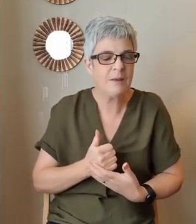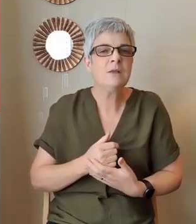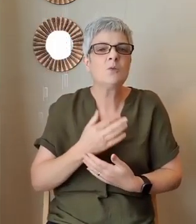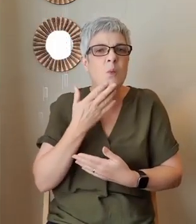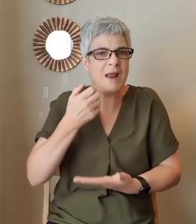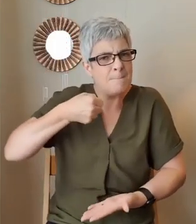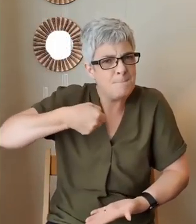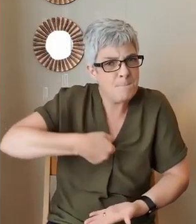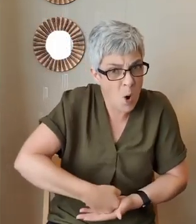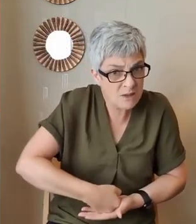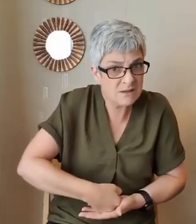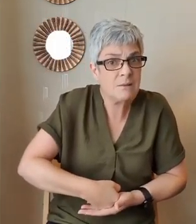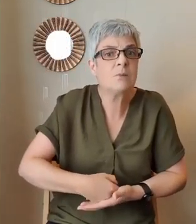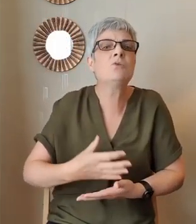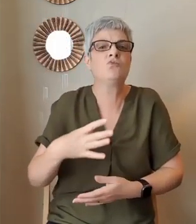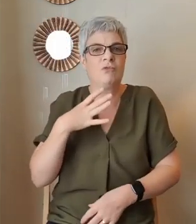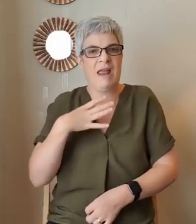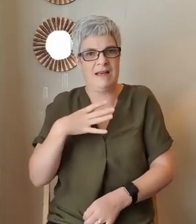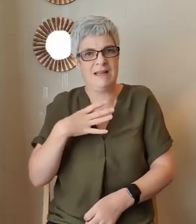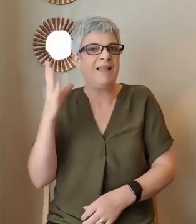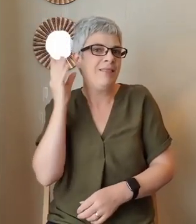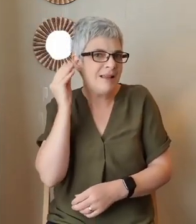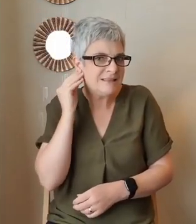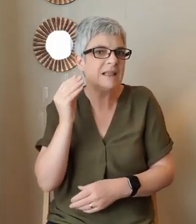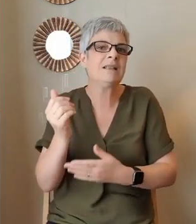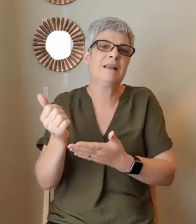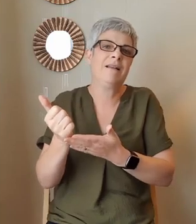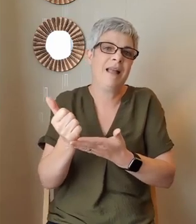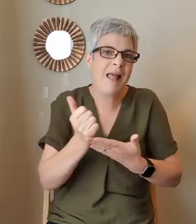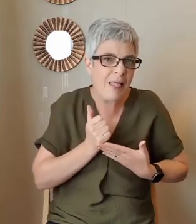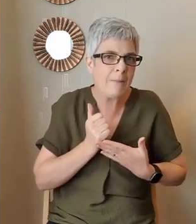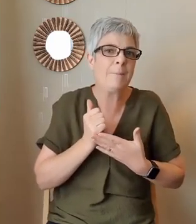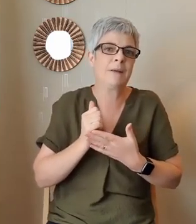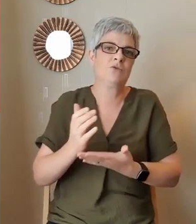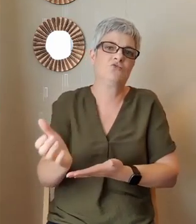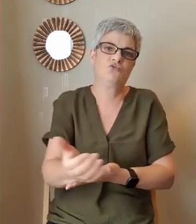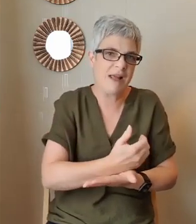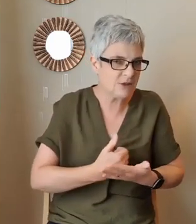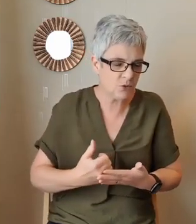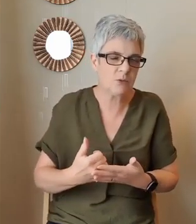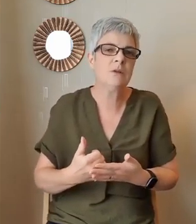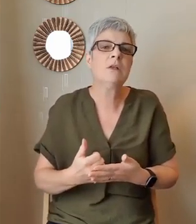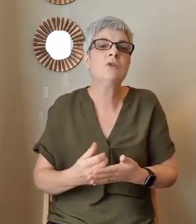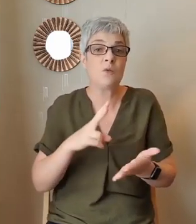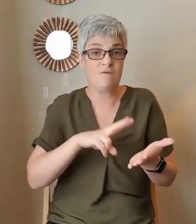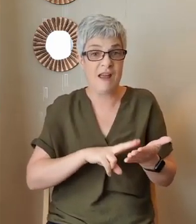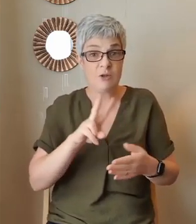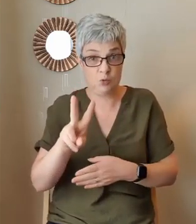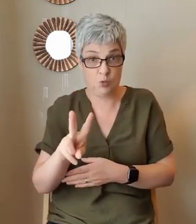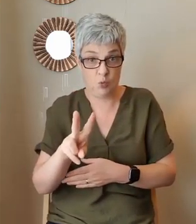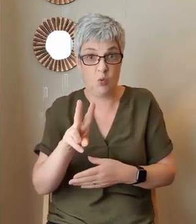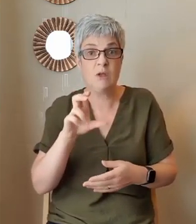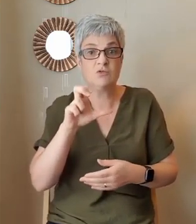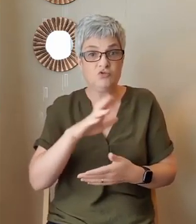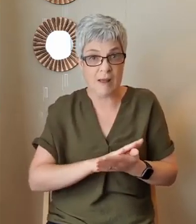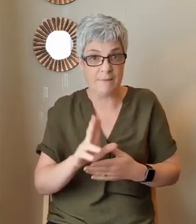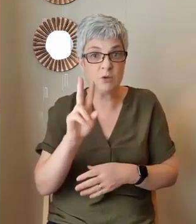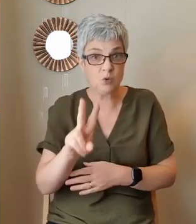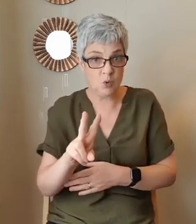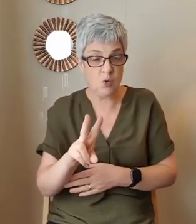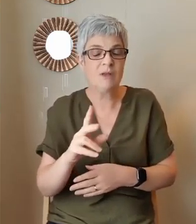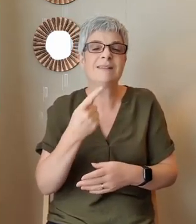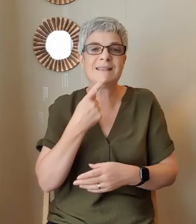to be helped, and to be rescued. And so it is, verse 2 of chapter 2, Jonah says, from deep